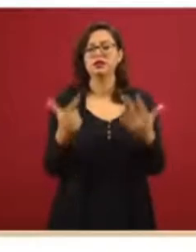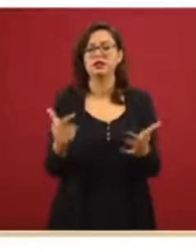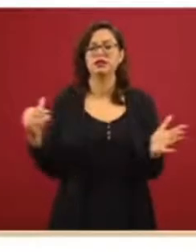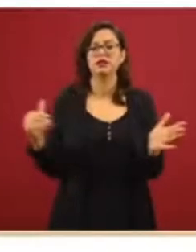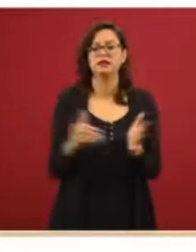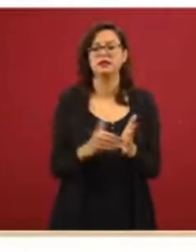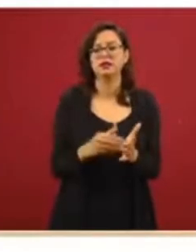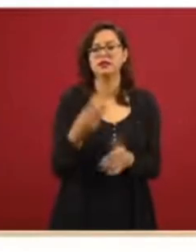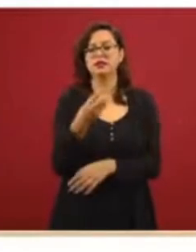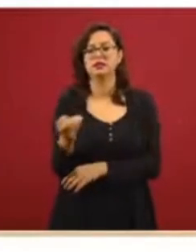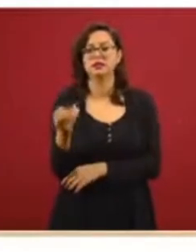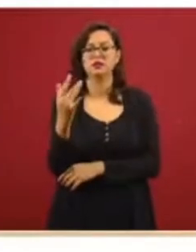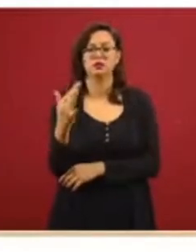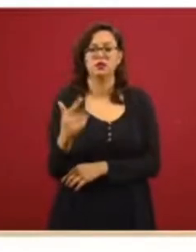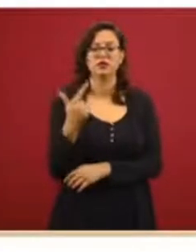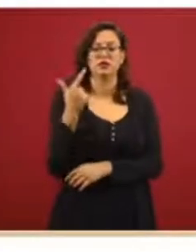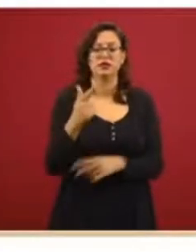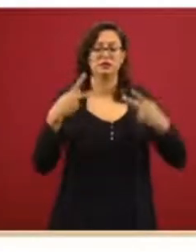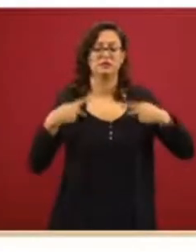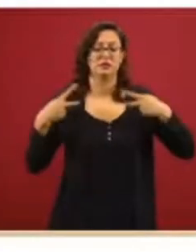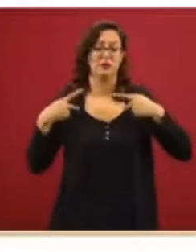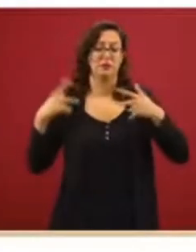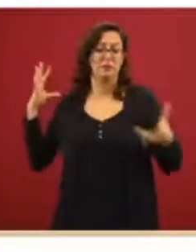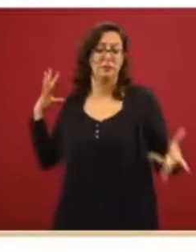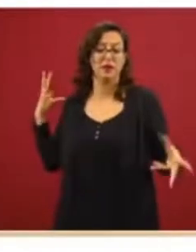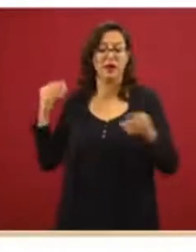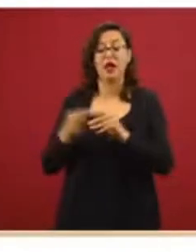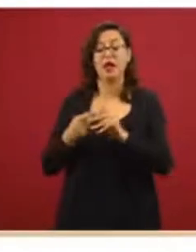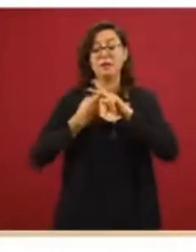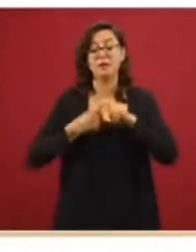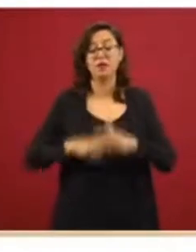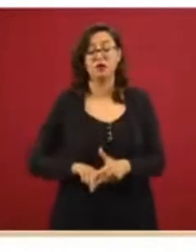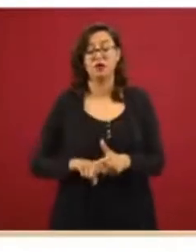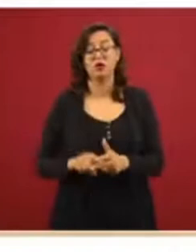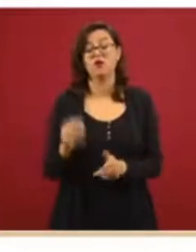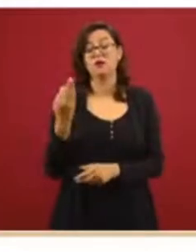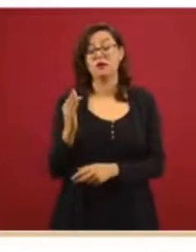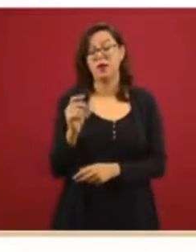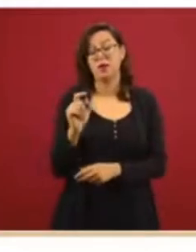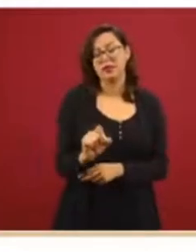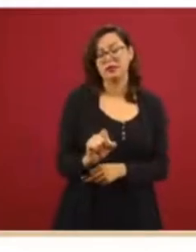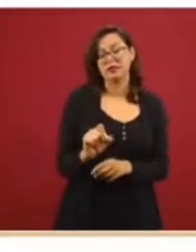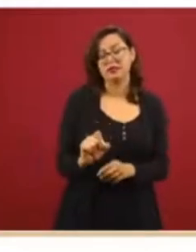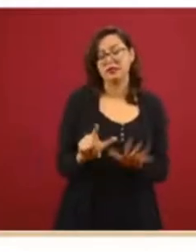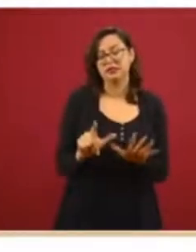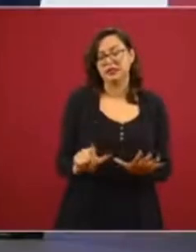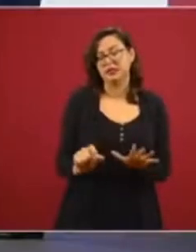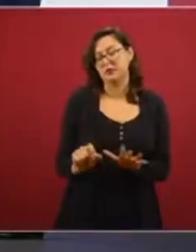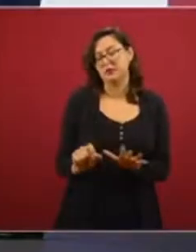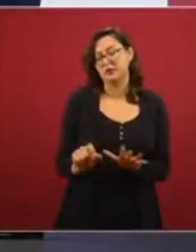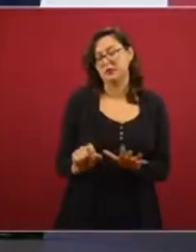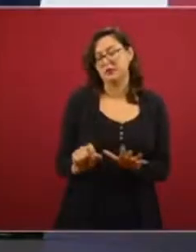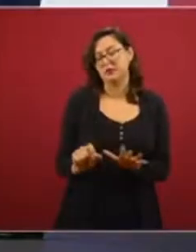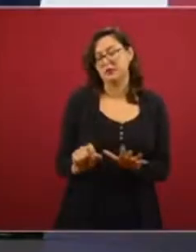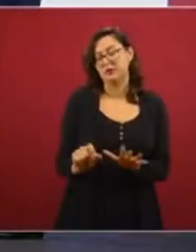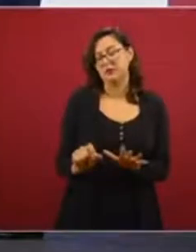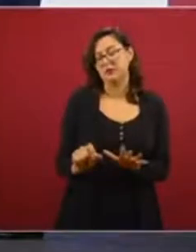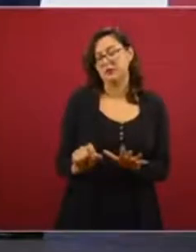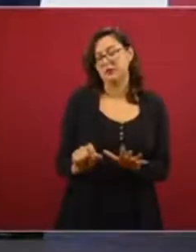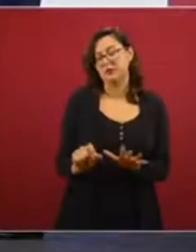597,353 personas que desde el inicio de la epidemia, el 27 de febrero o 28 cuando se confirmó el primer caso. So